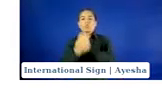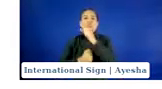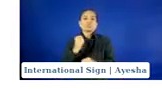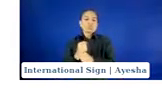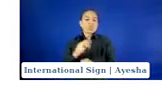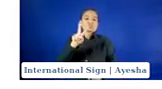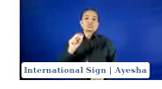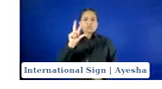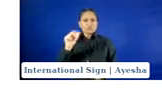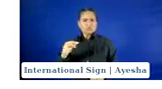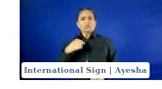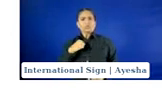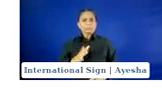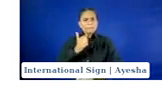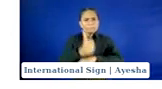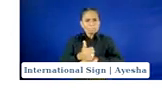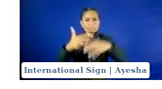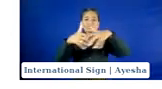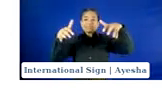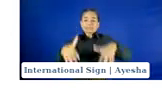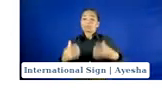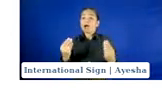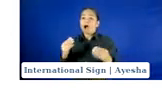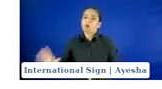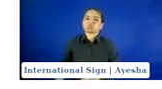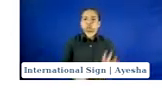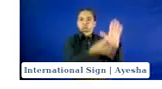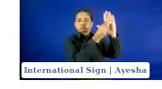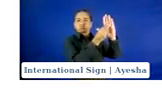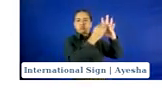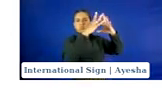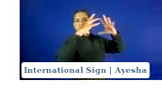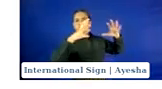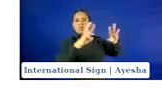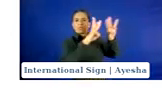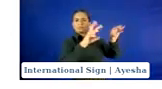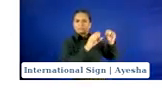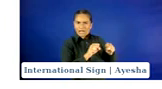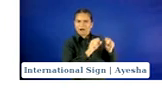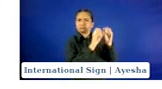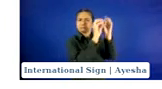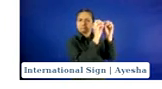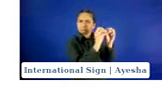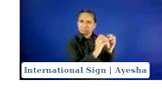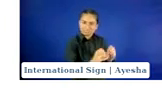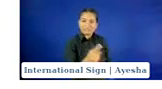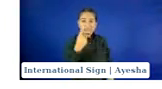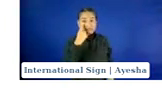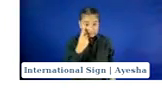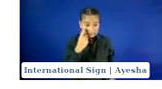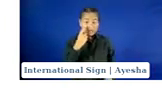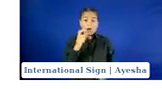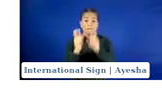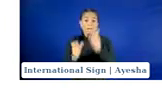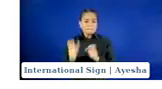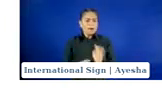part of the country, whether rural or urban. You have real-time data centrally. You are able to be able to see the movement